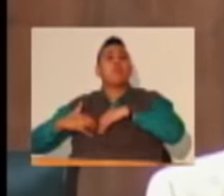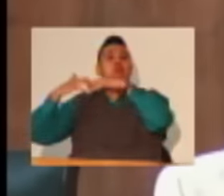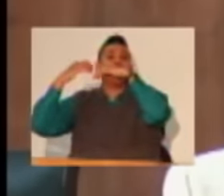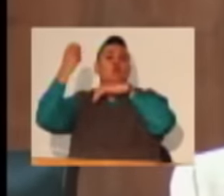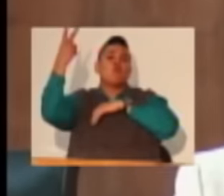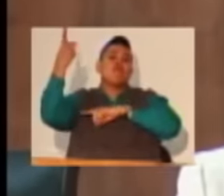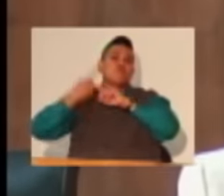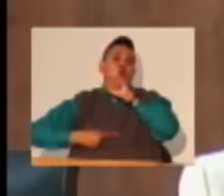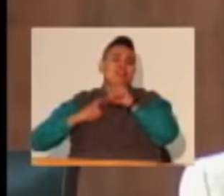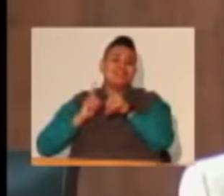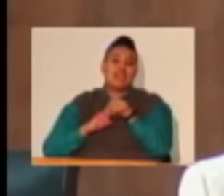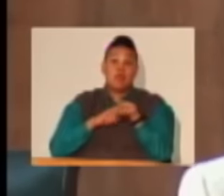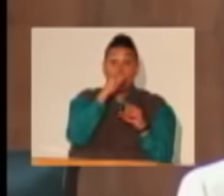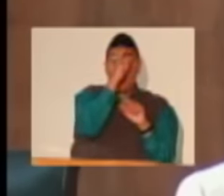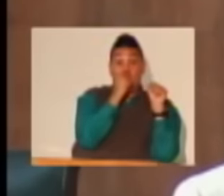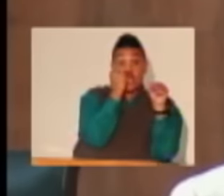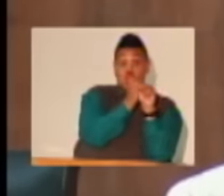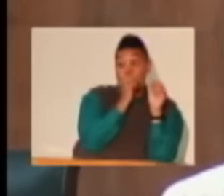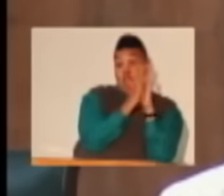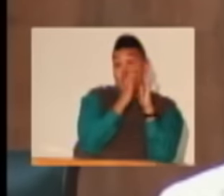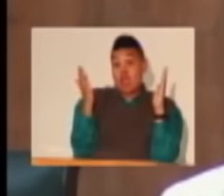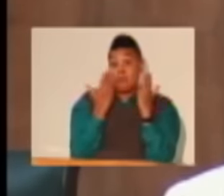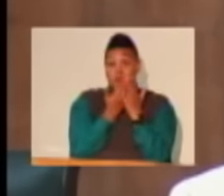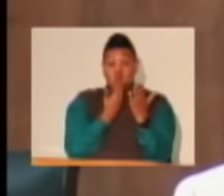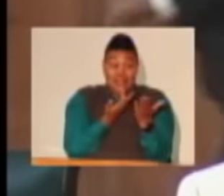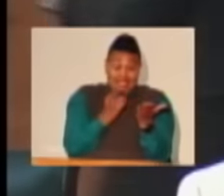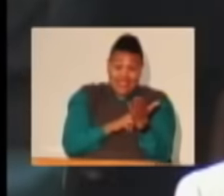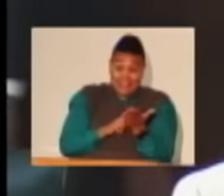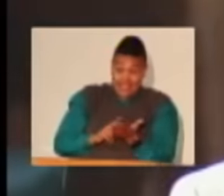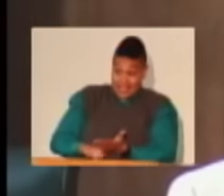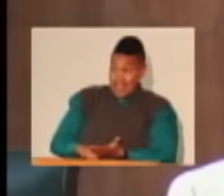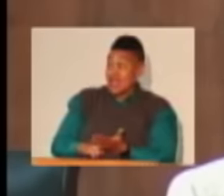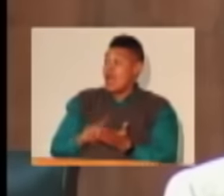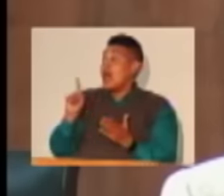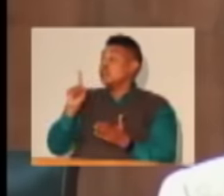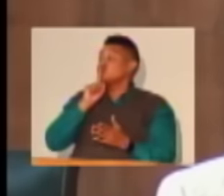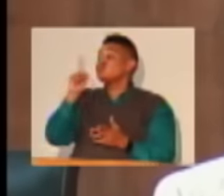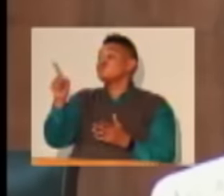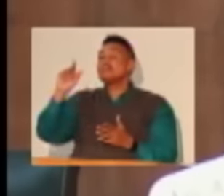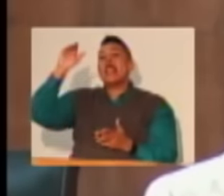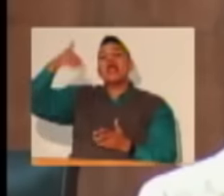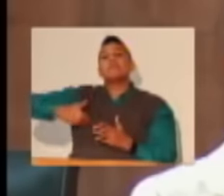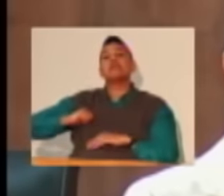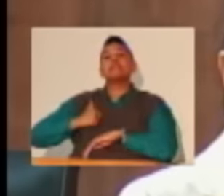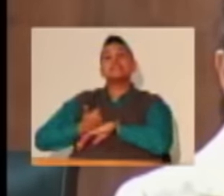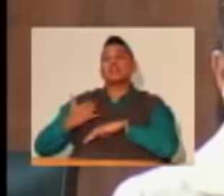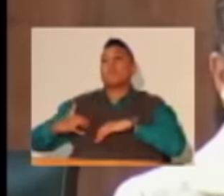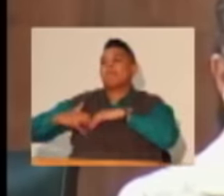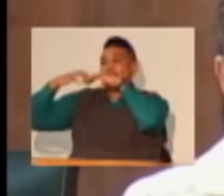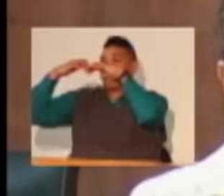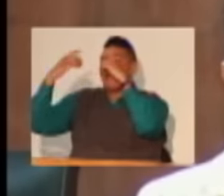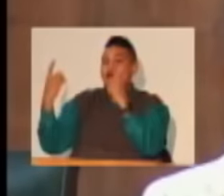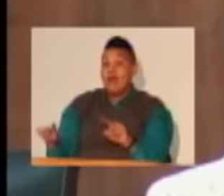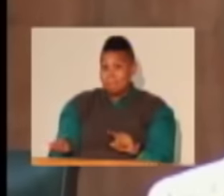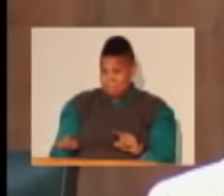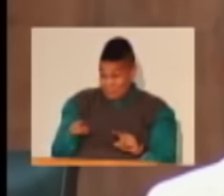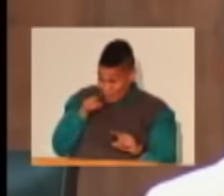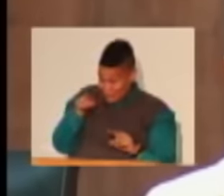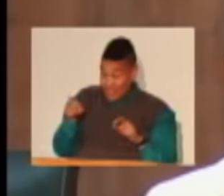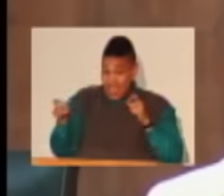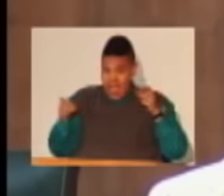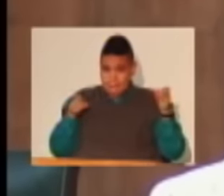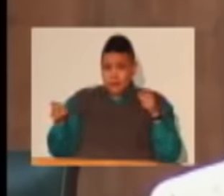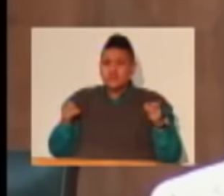12 months between the ratification of the convention and its actual implementation date. This